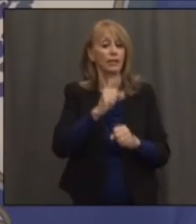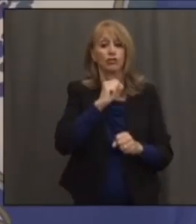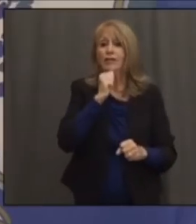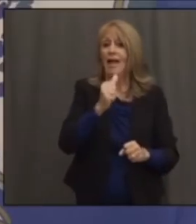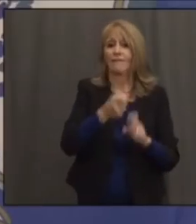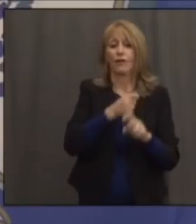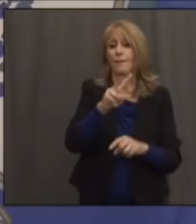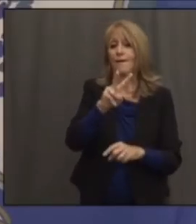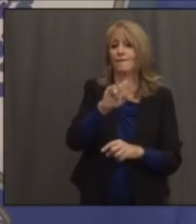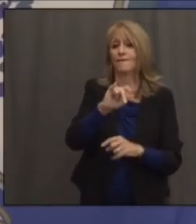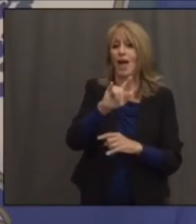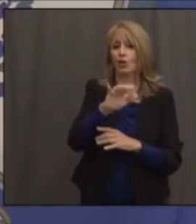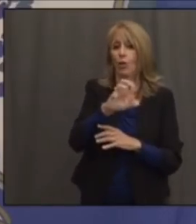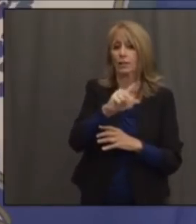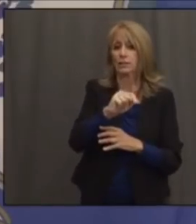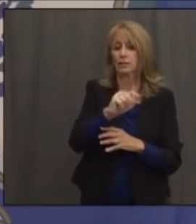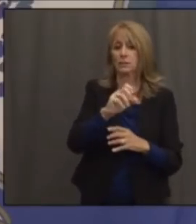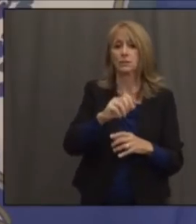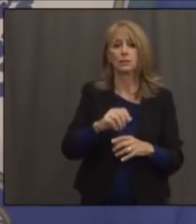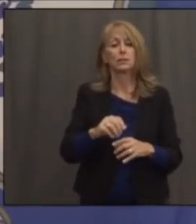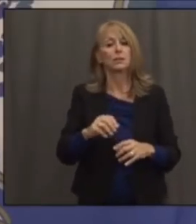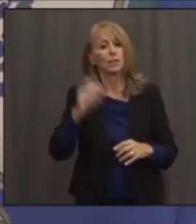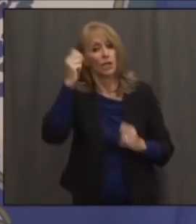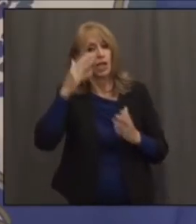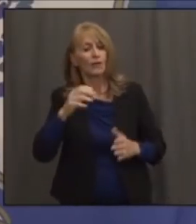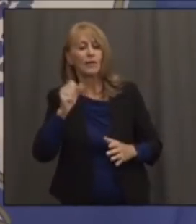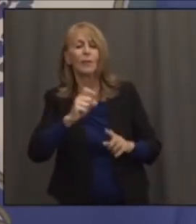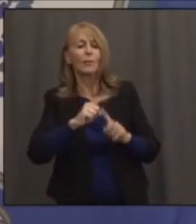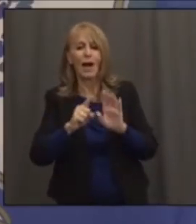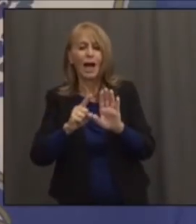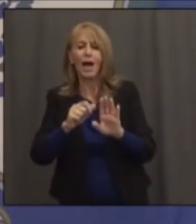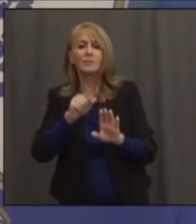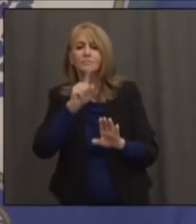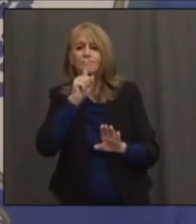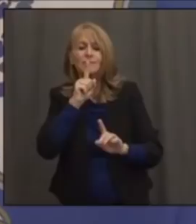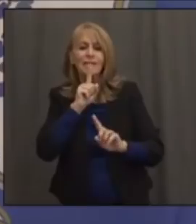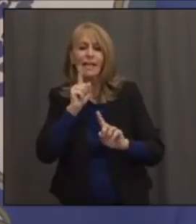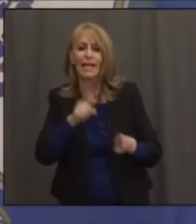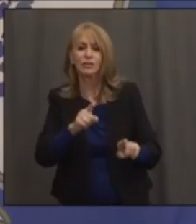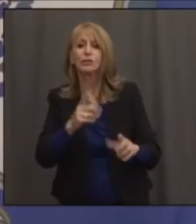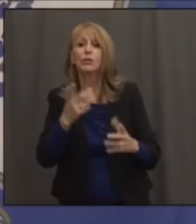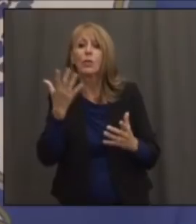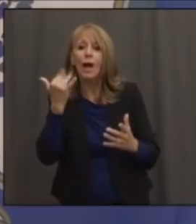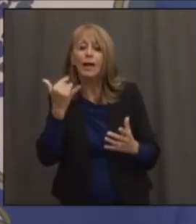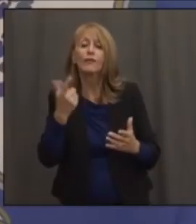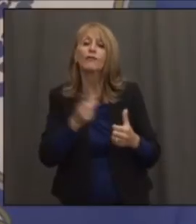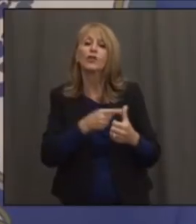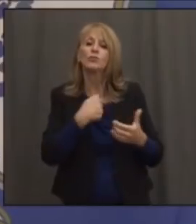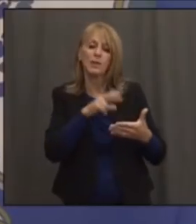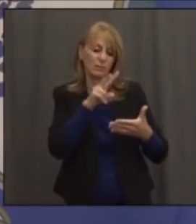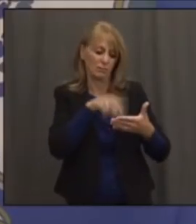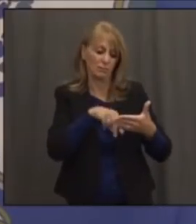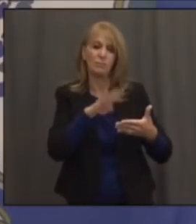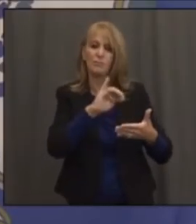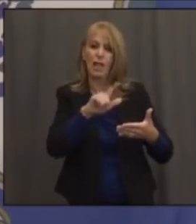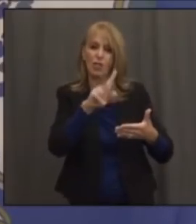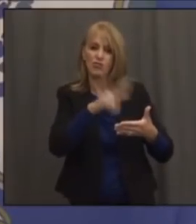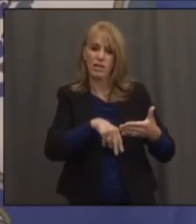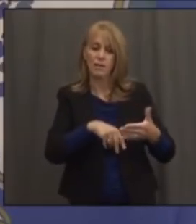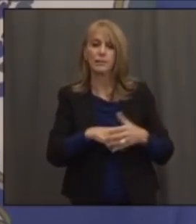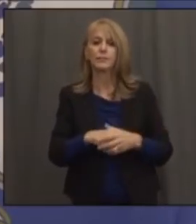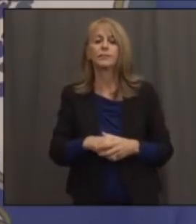thing? I think that's right, but if you would, just let me take a quick look at the bill first. Okay, great. And one last question,